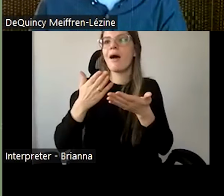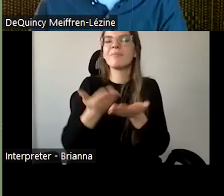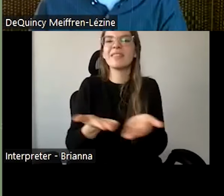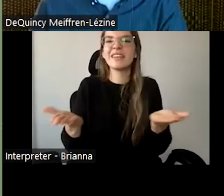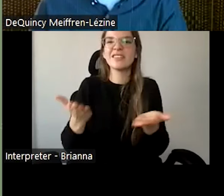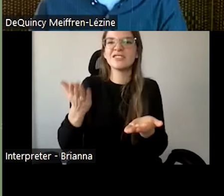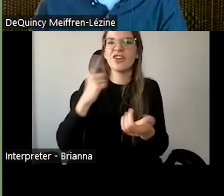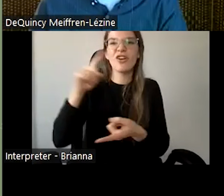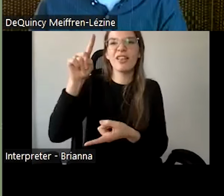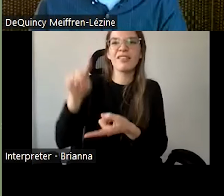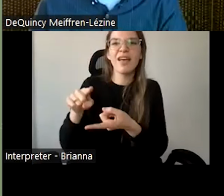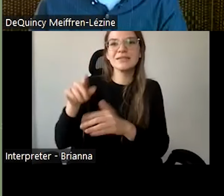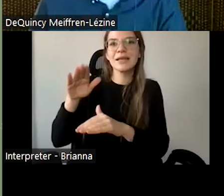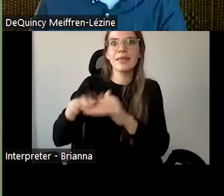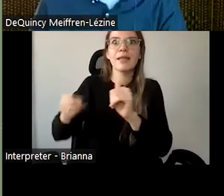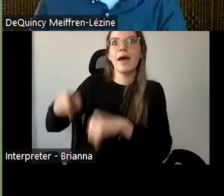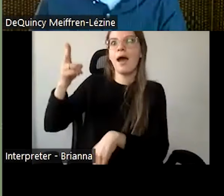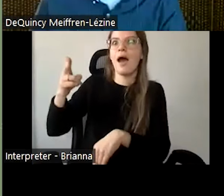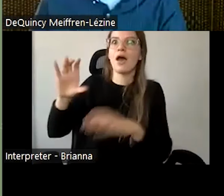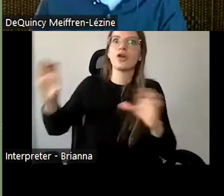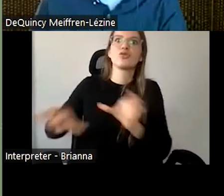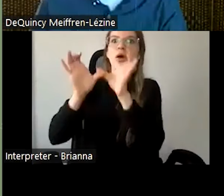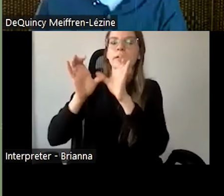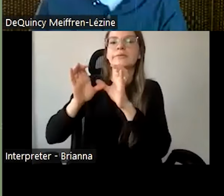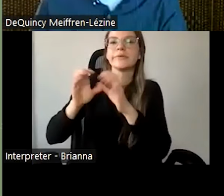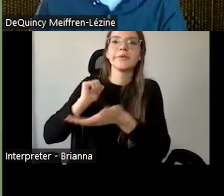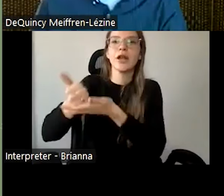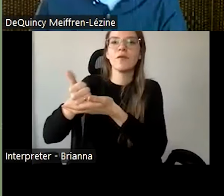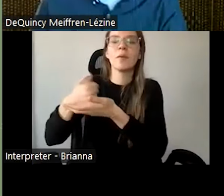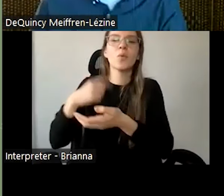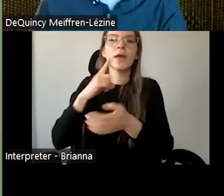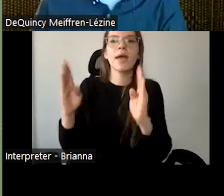the high crisis intervention level.